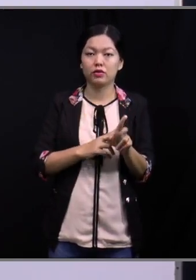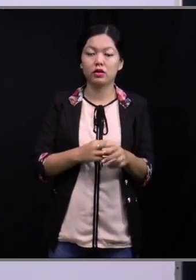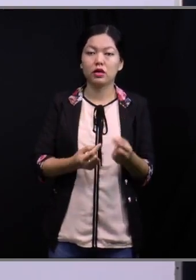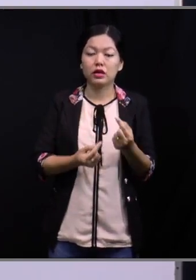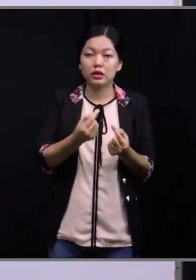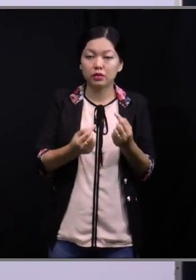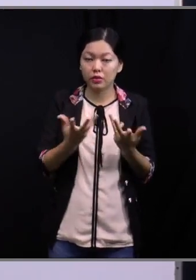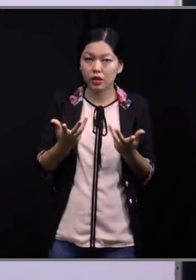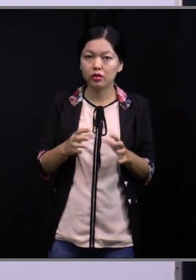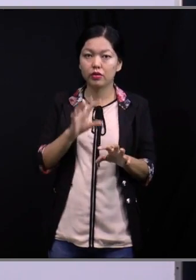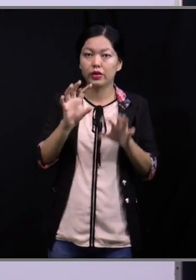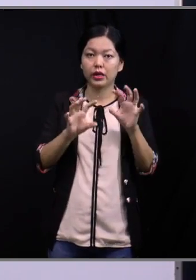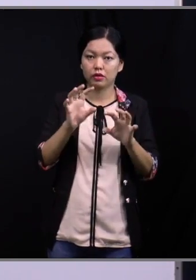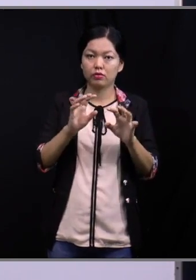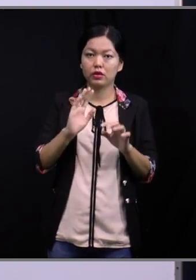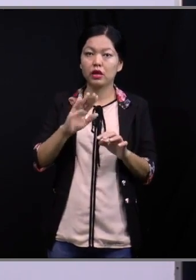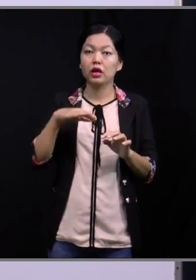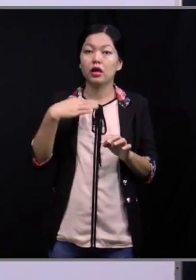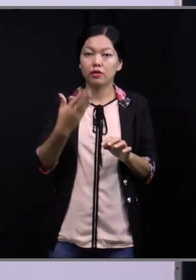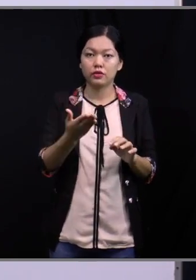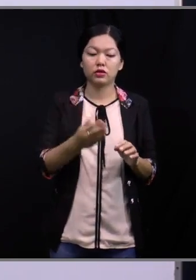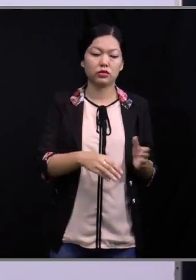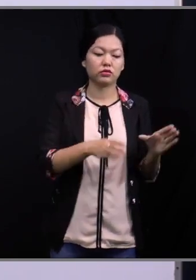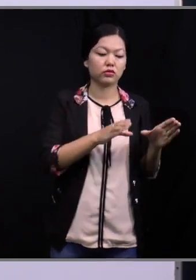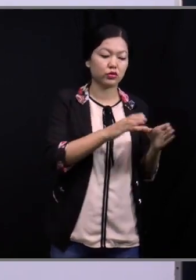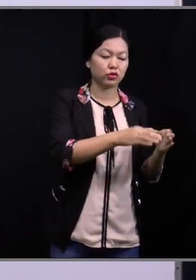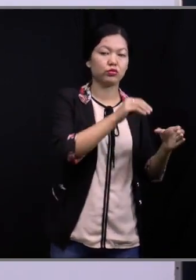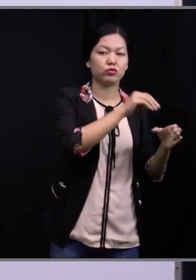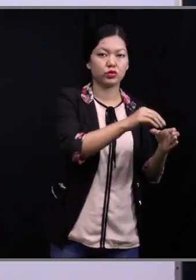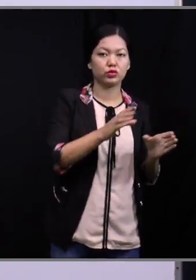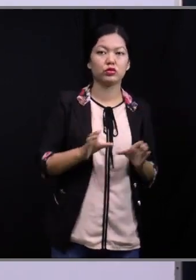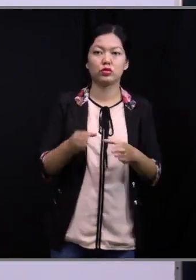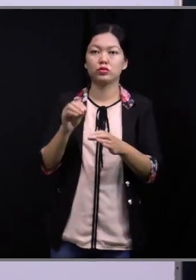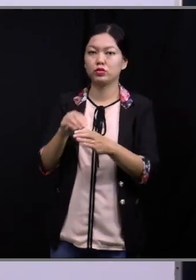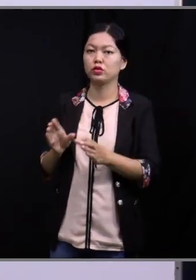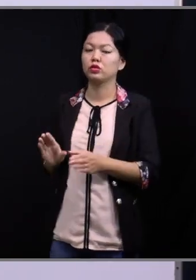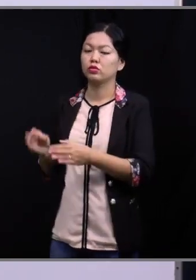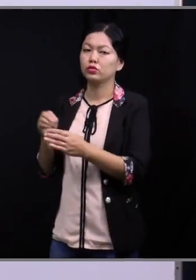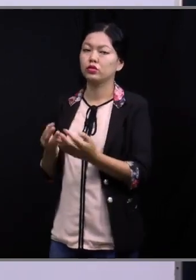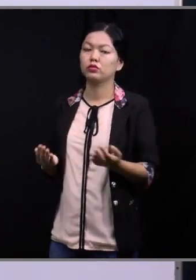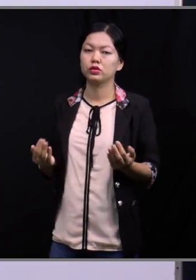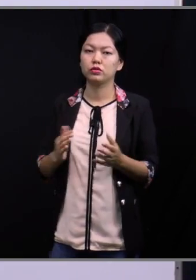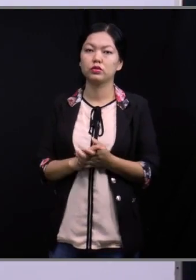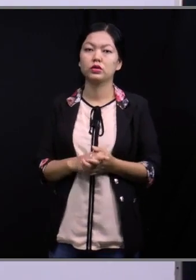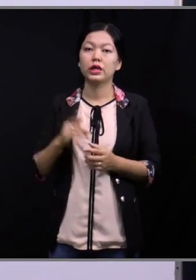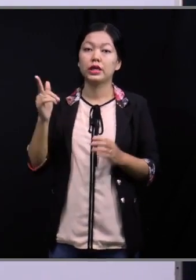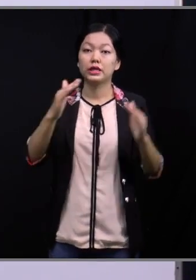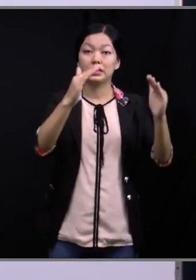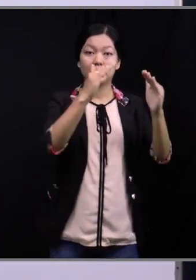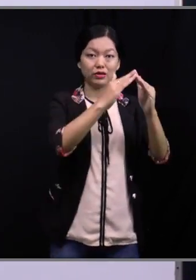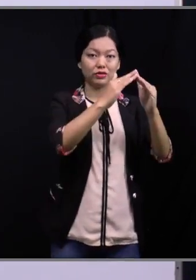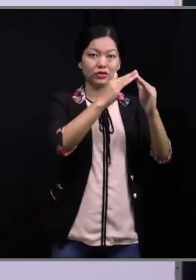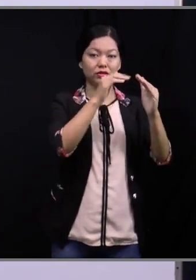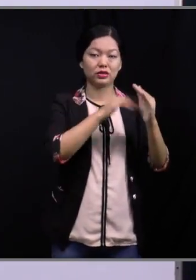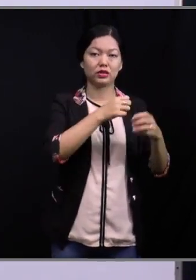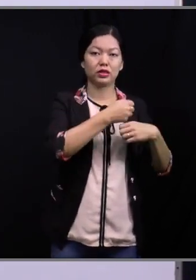any importance, they can easily refer this herbarium. And these herbarium sheets are arranged in according to a accepted system